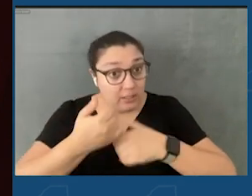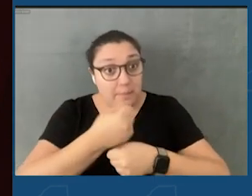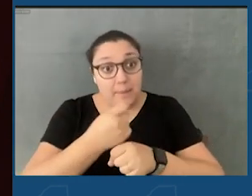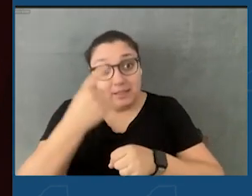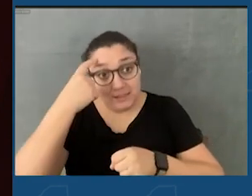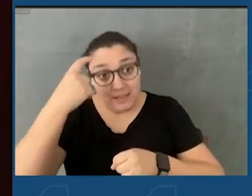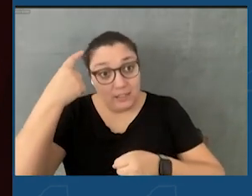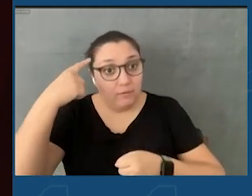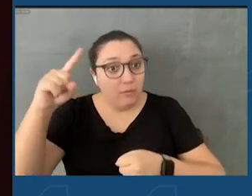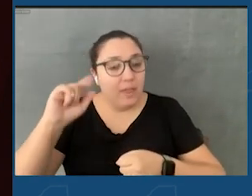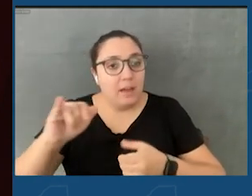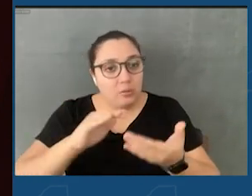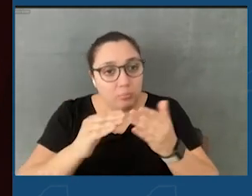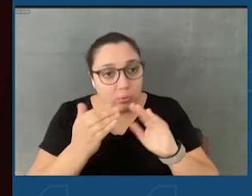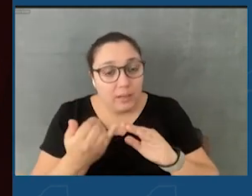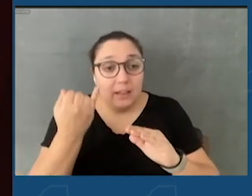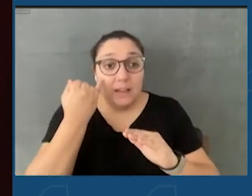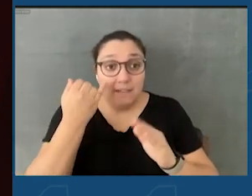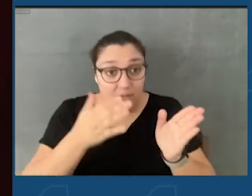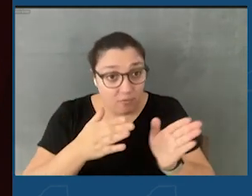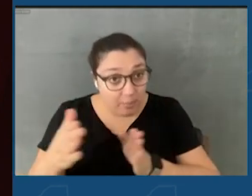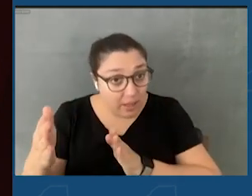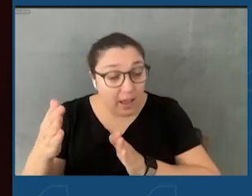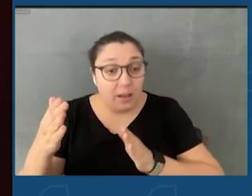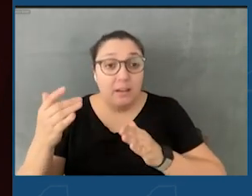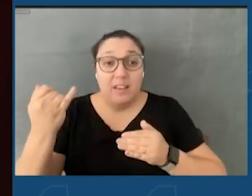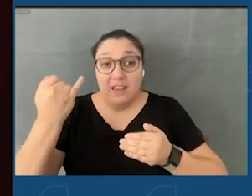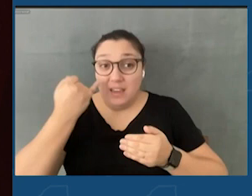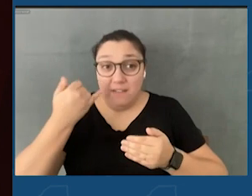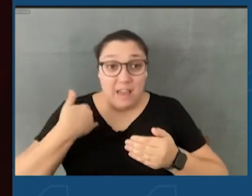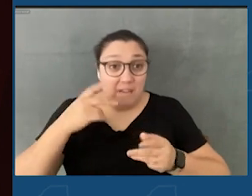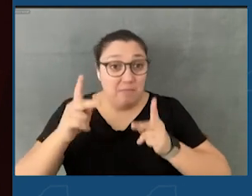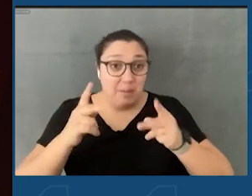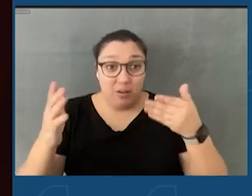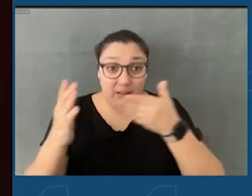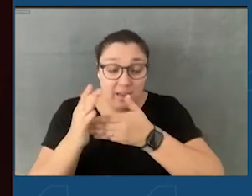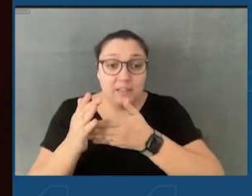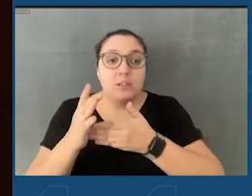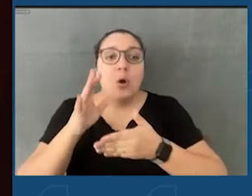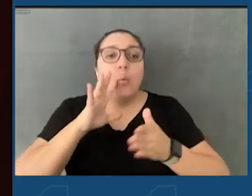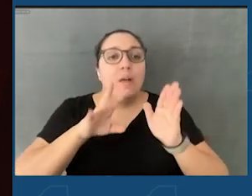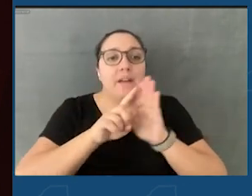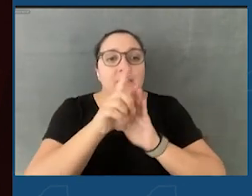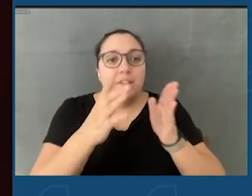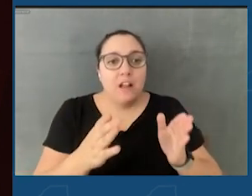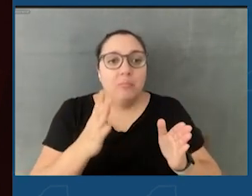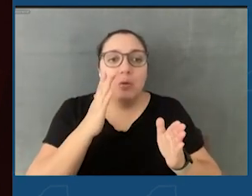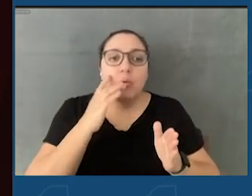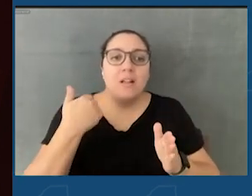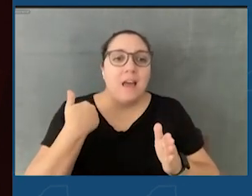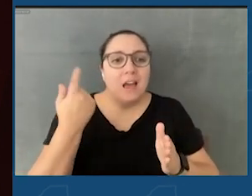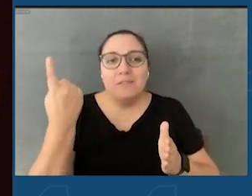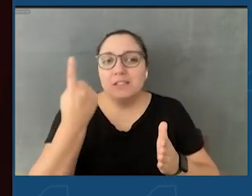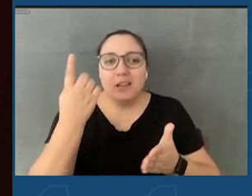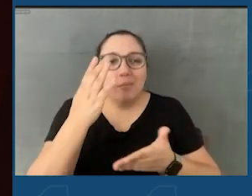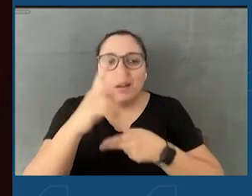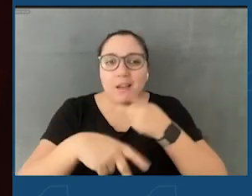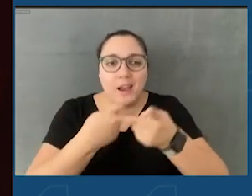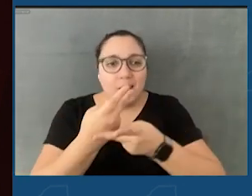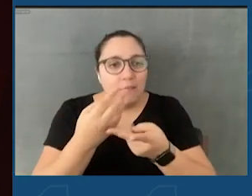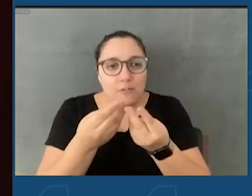forward, but there's opposition, we'll give that developer what we call the builder's remedy, a chance to make their case